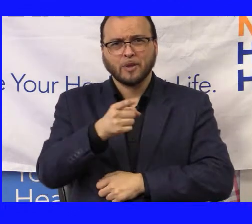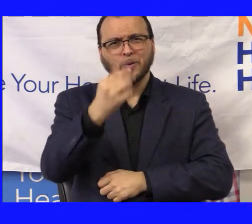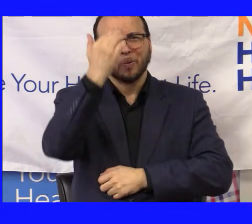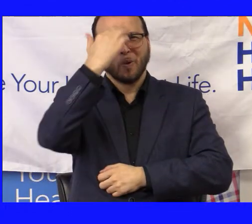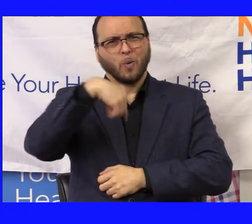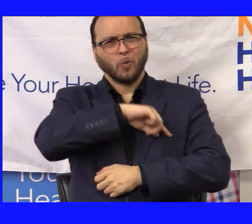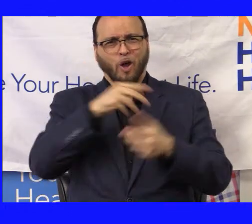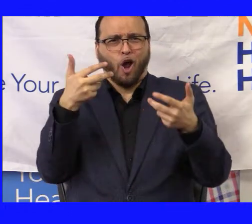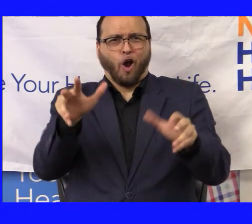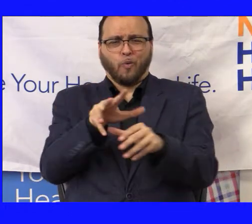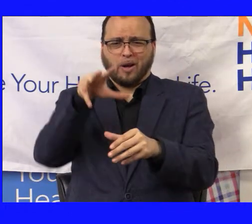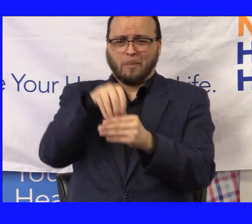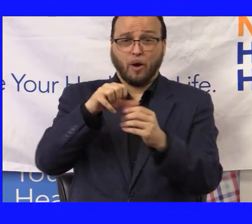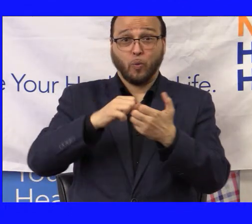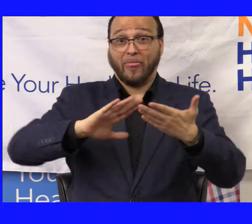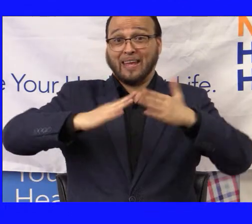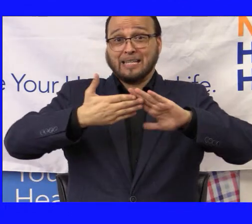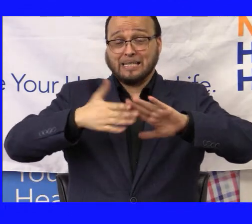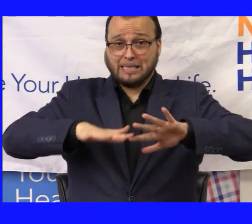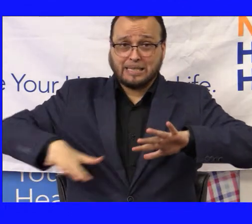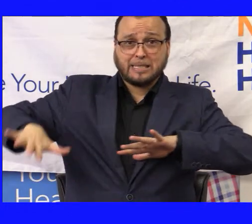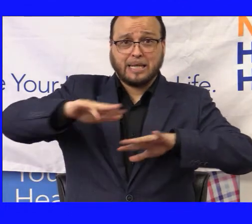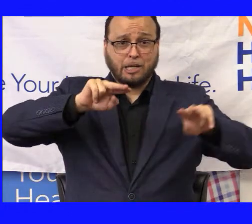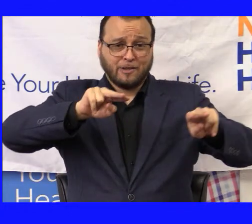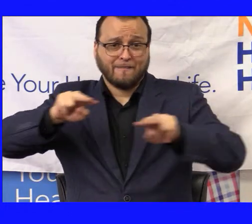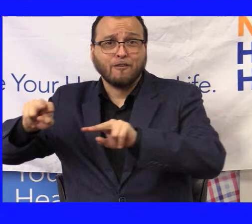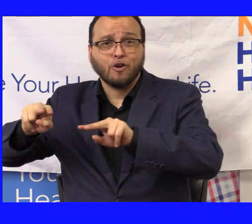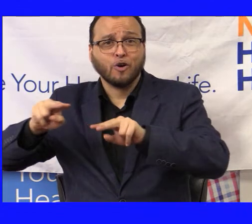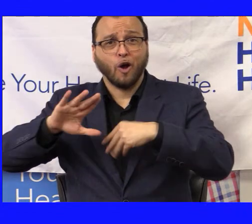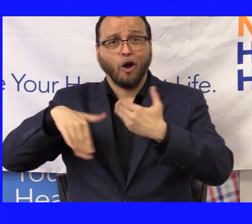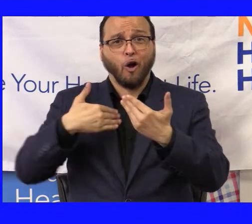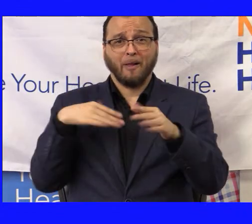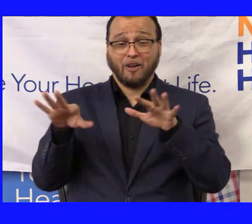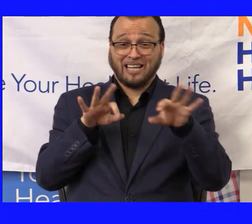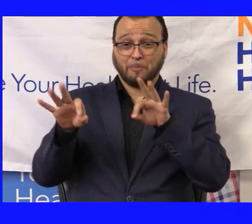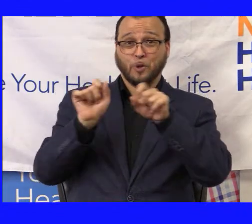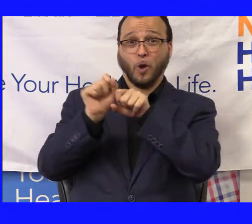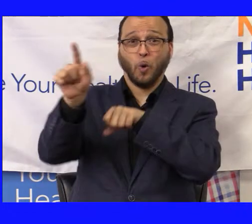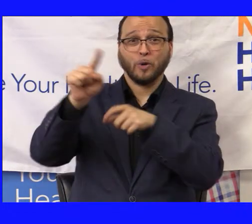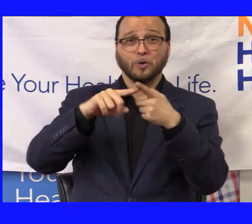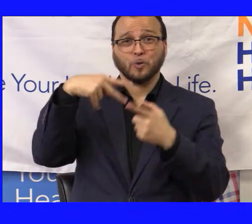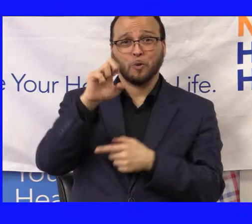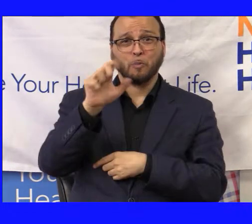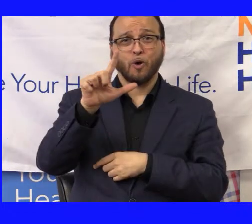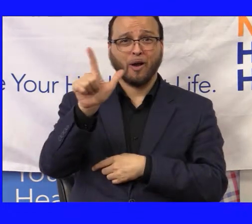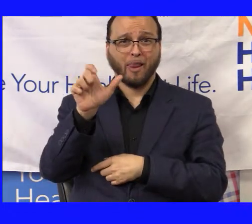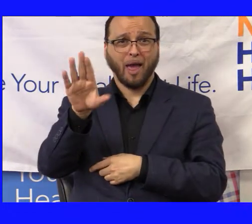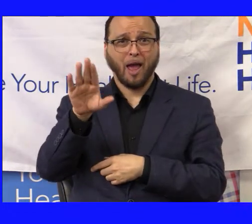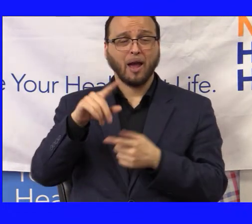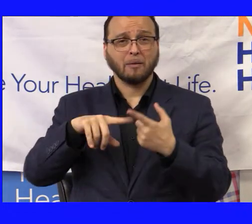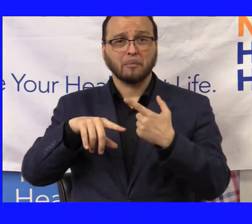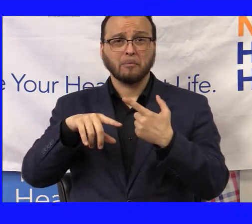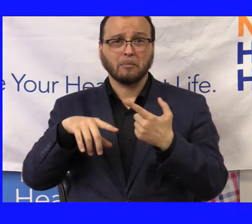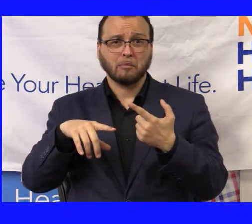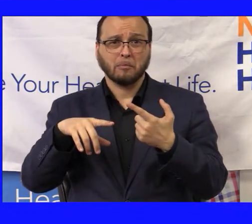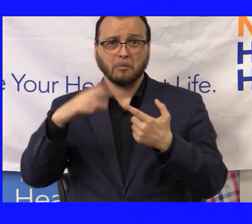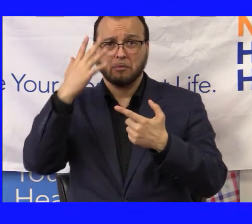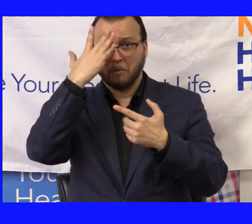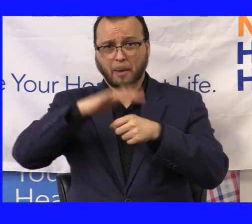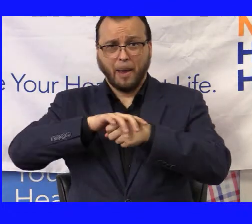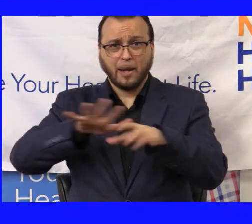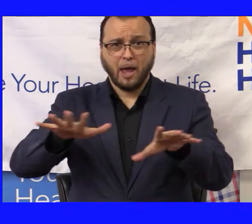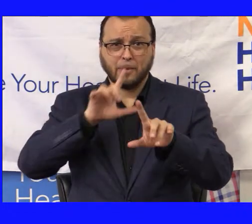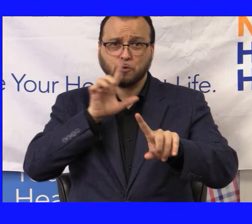already participating in the city surveillance through our samples going to Pearl Laboratory. The Pandemic Response Laboratory, Pearl,